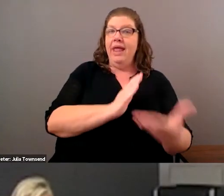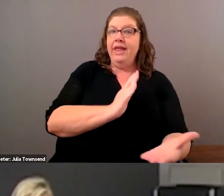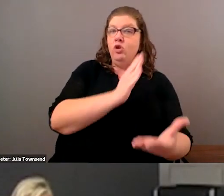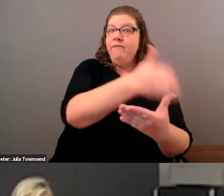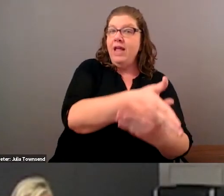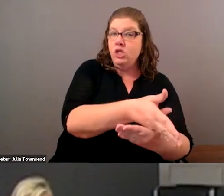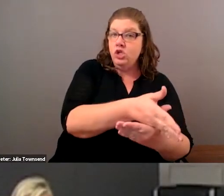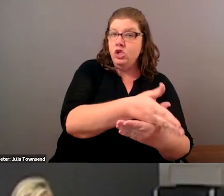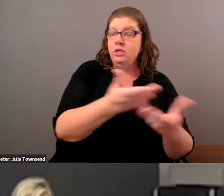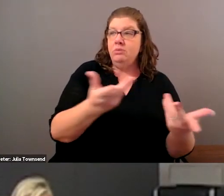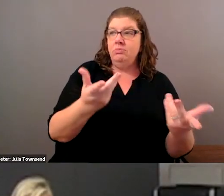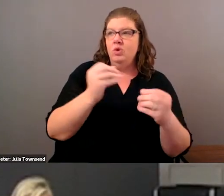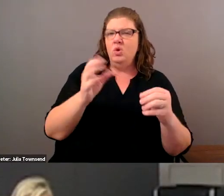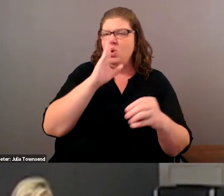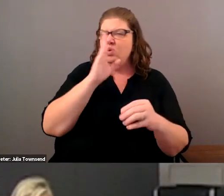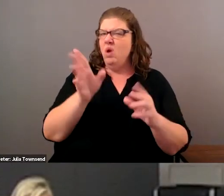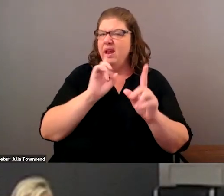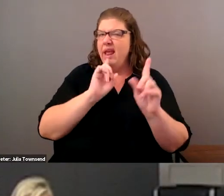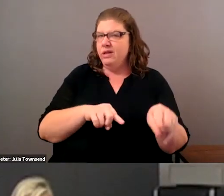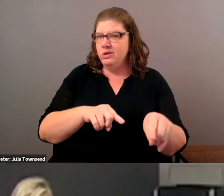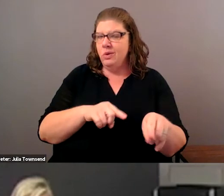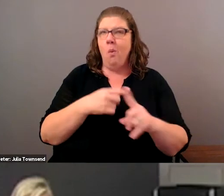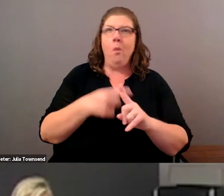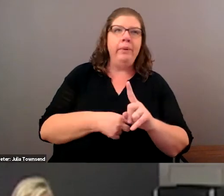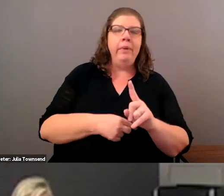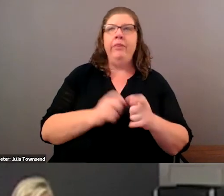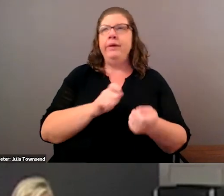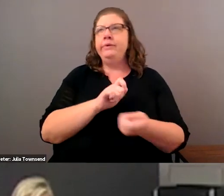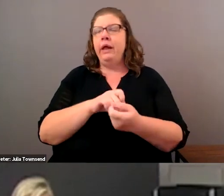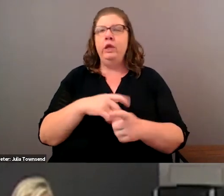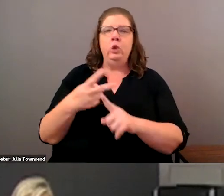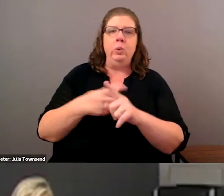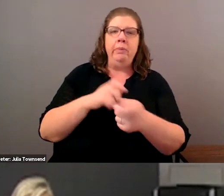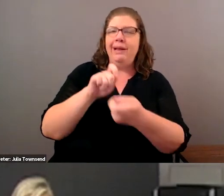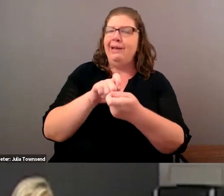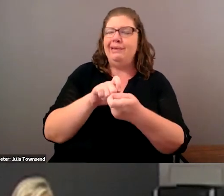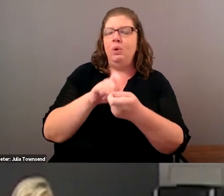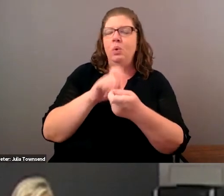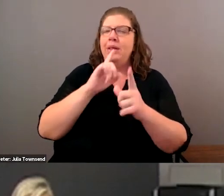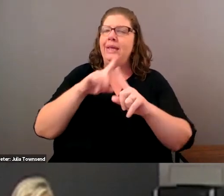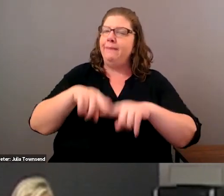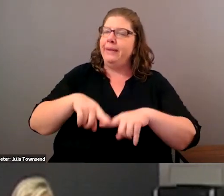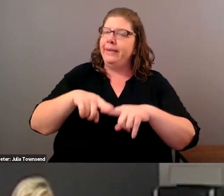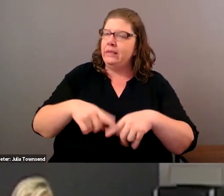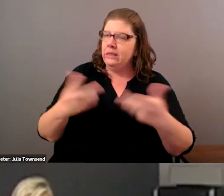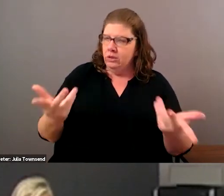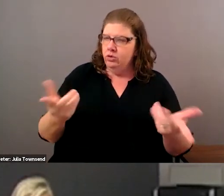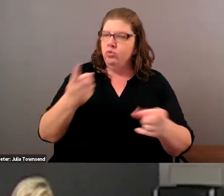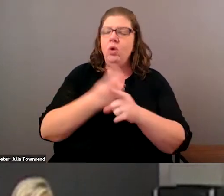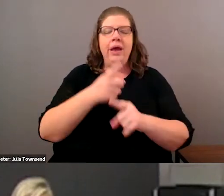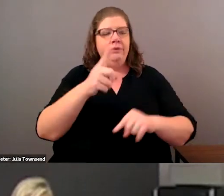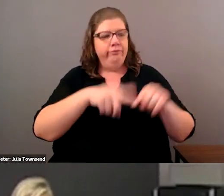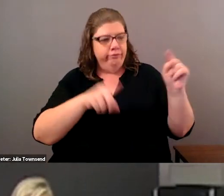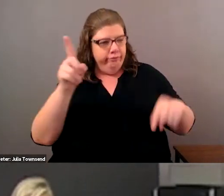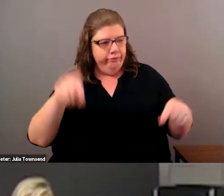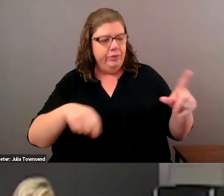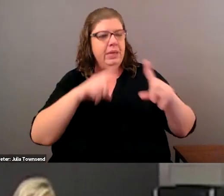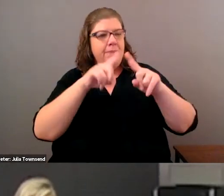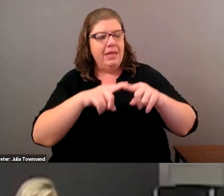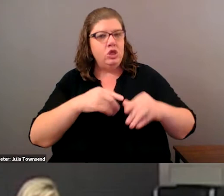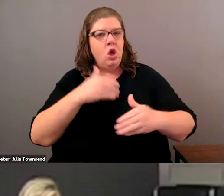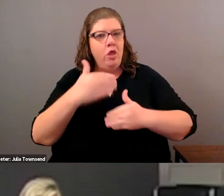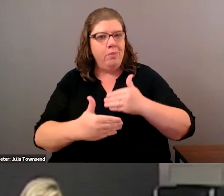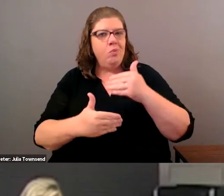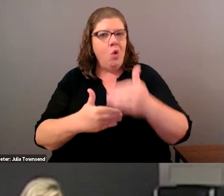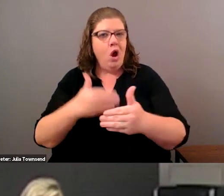there's no straight answer to say it's a month, 2 months, because it depends on the needs of the students. On the progress we need to make